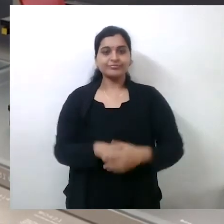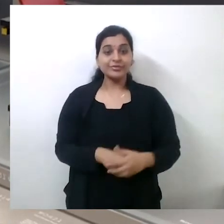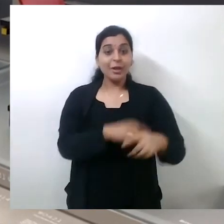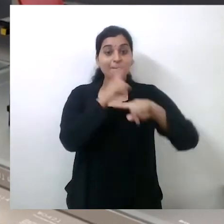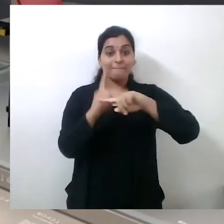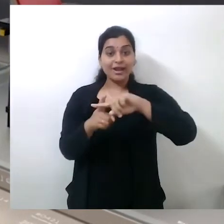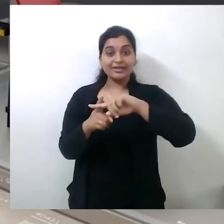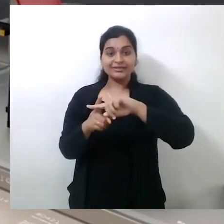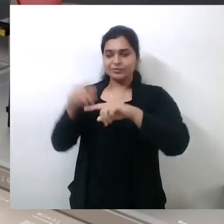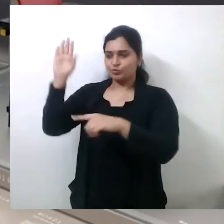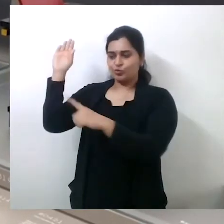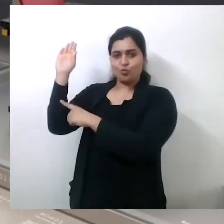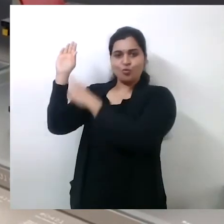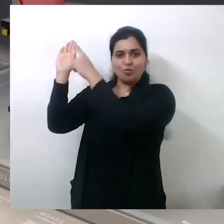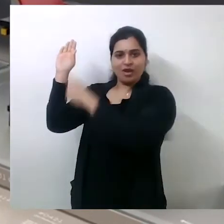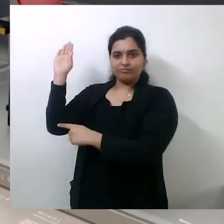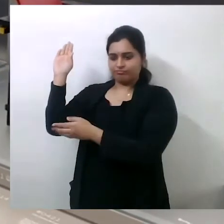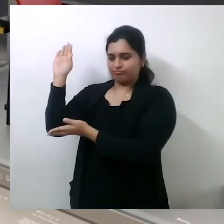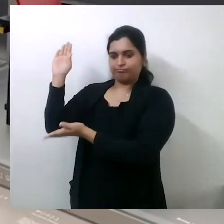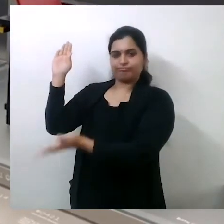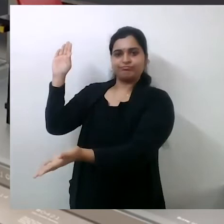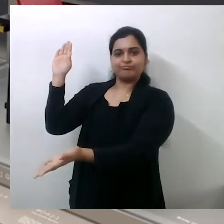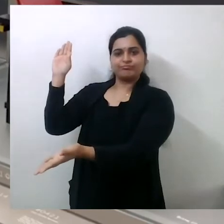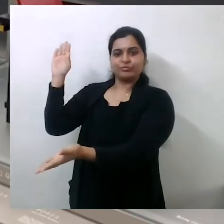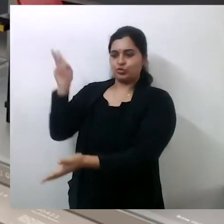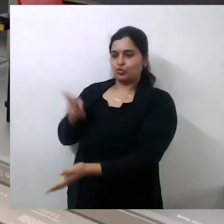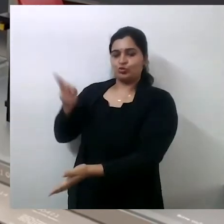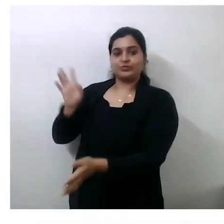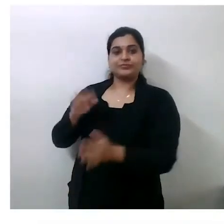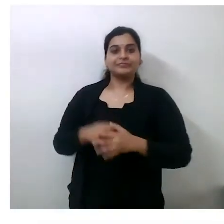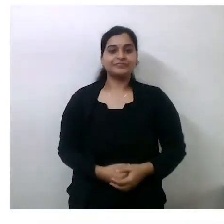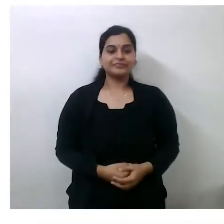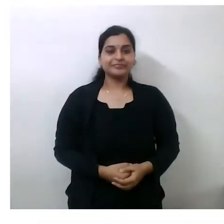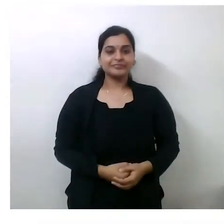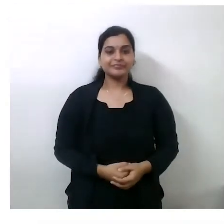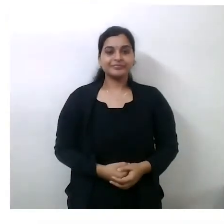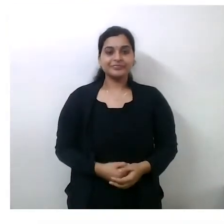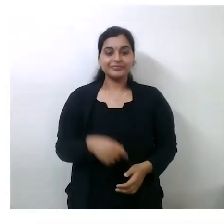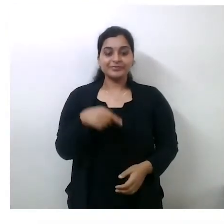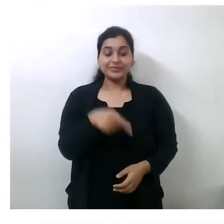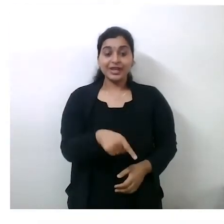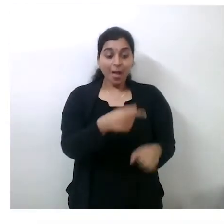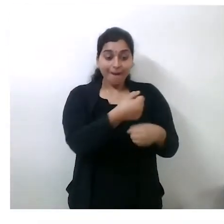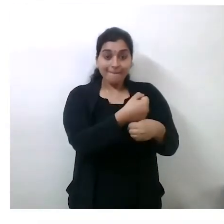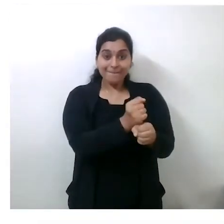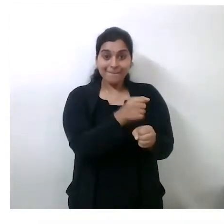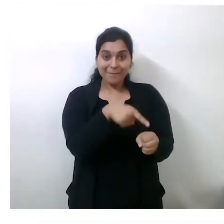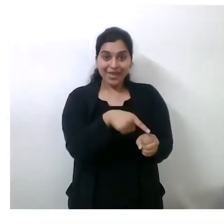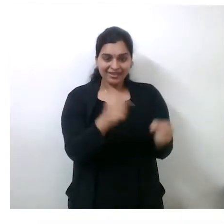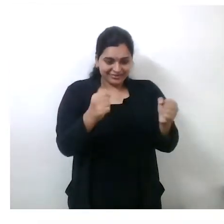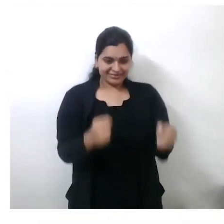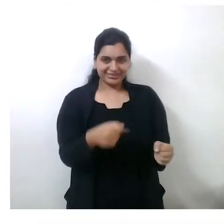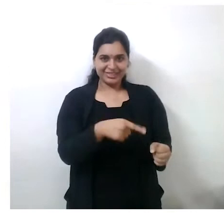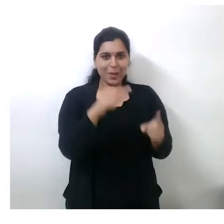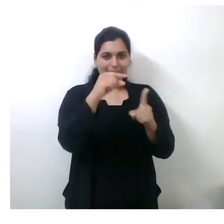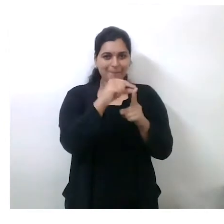that, 2 boards, 1 for the backrest and 1 for the seat. So we talk about the production of this chair.